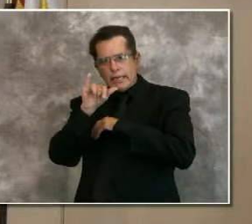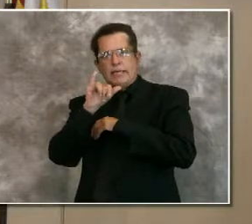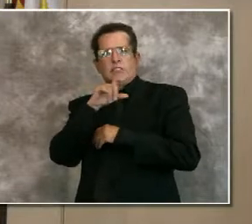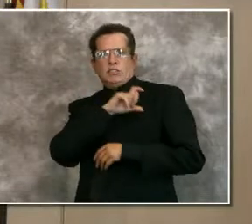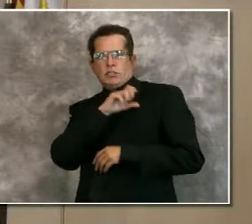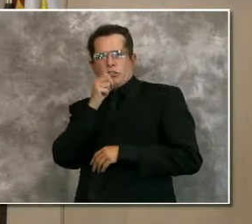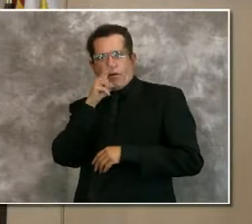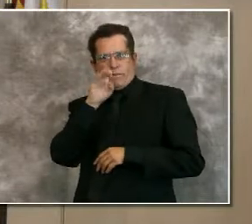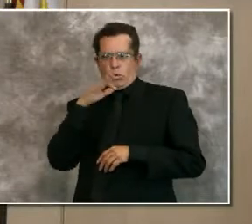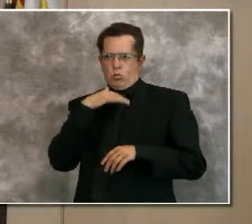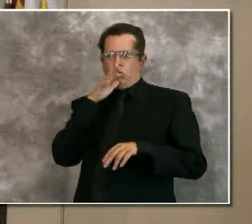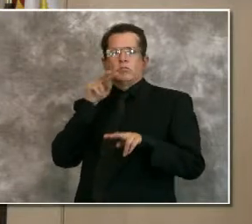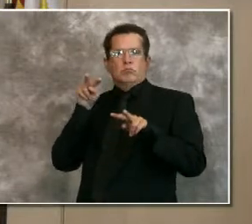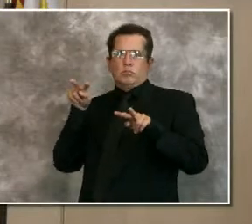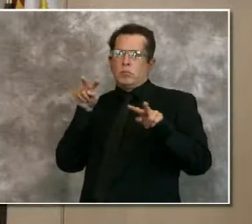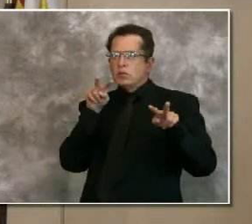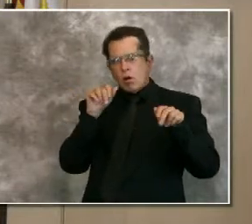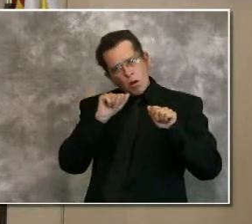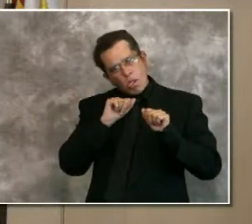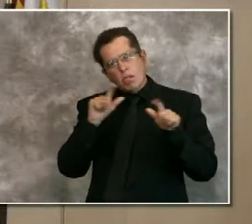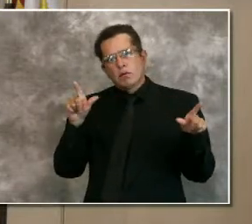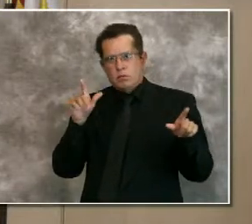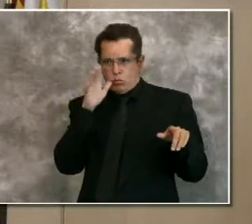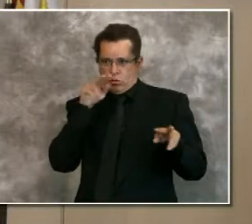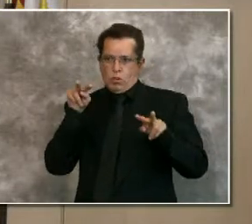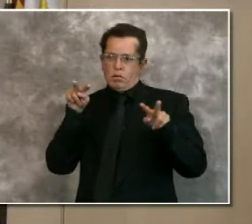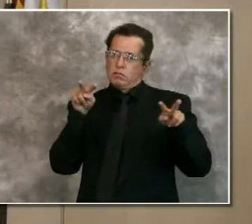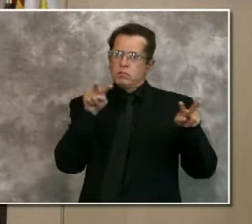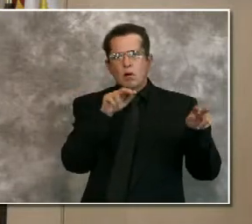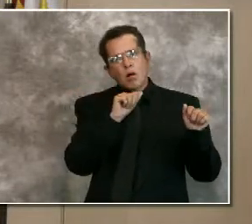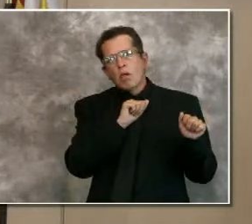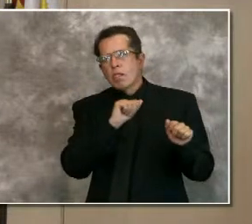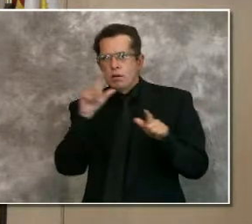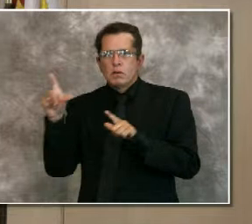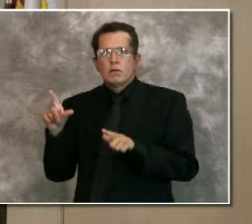sheriff's department, to examine and